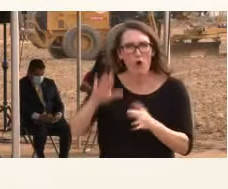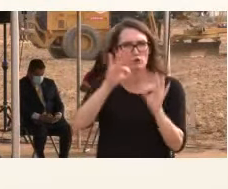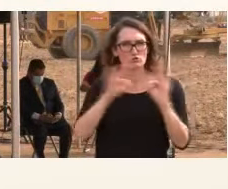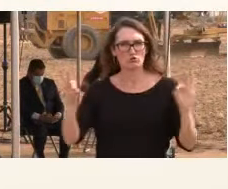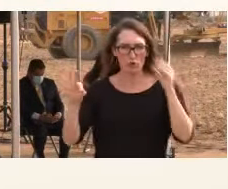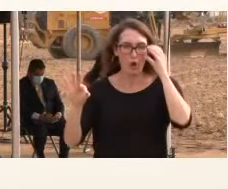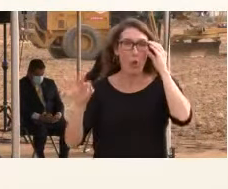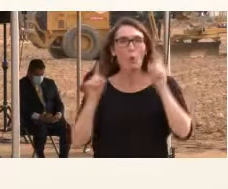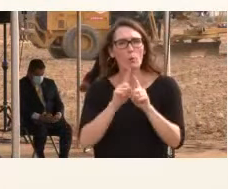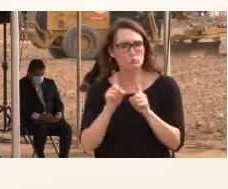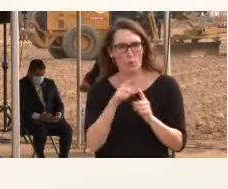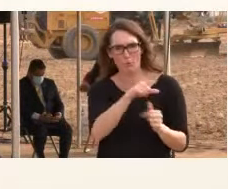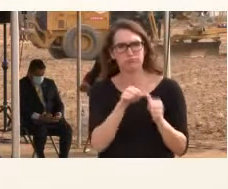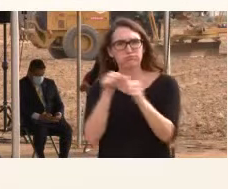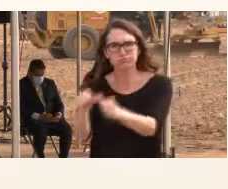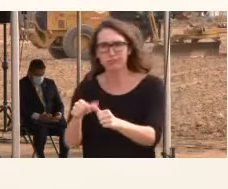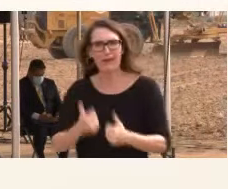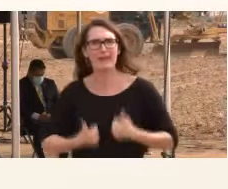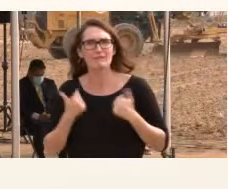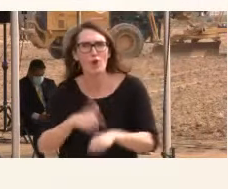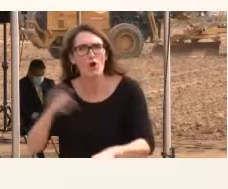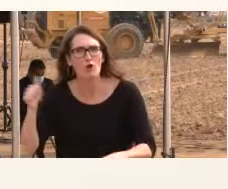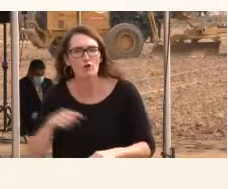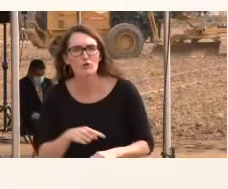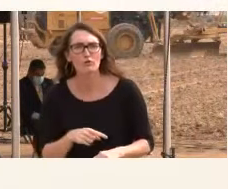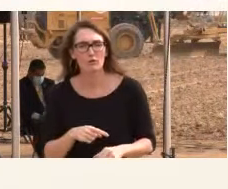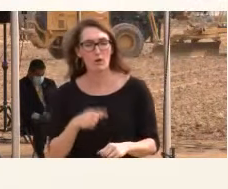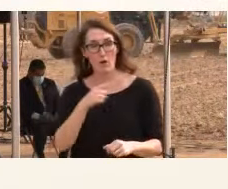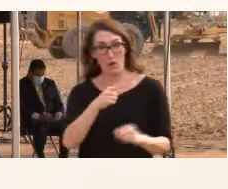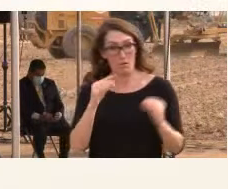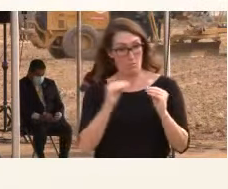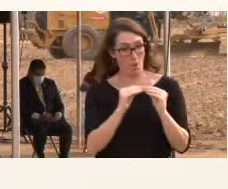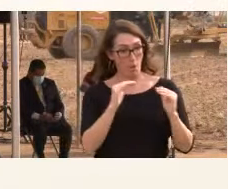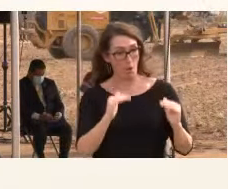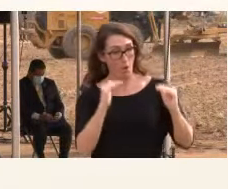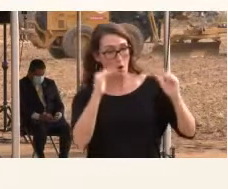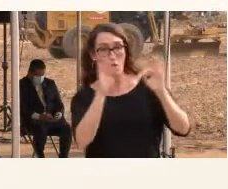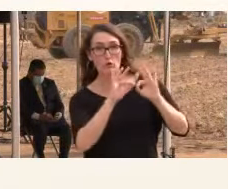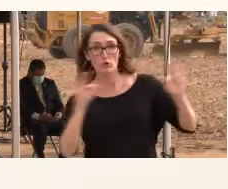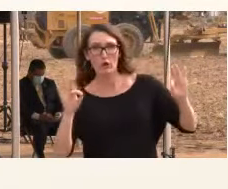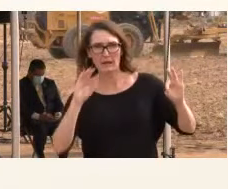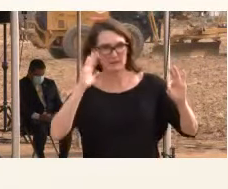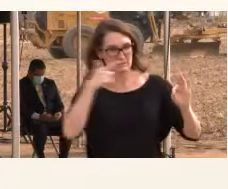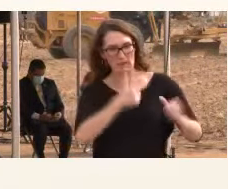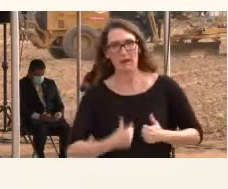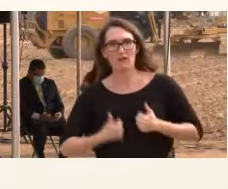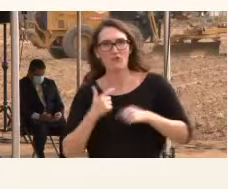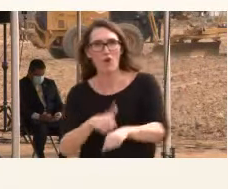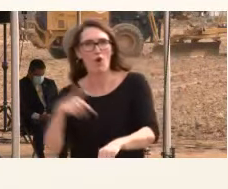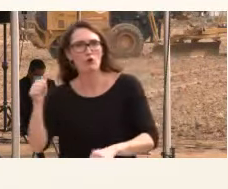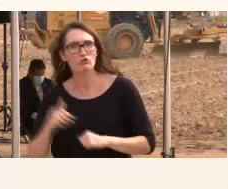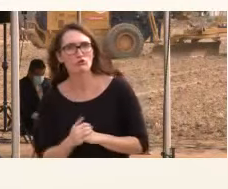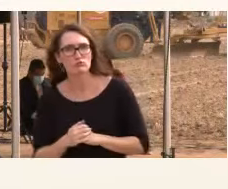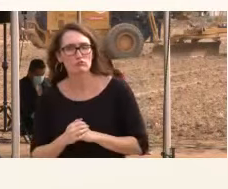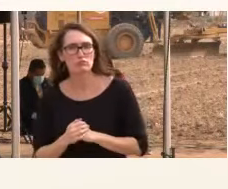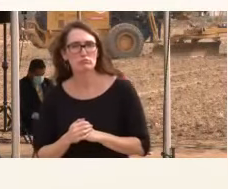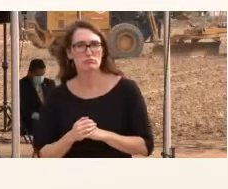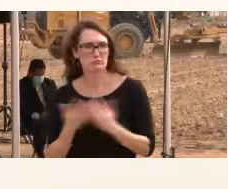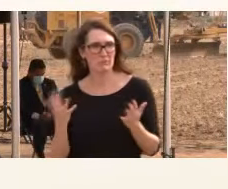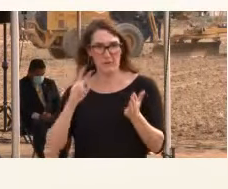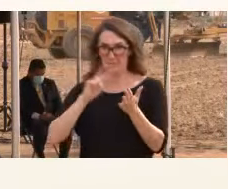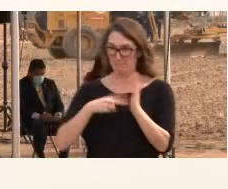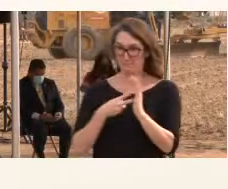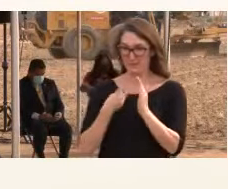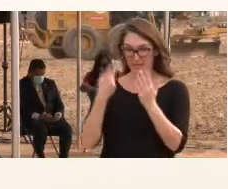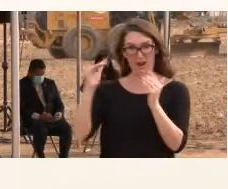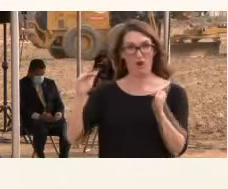the longevity of your life. The higher the academic degree, the longer a person's life is. Obtaining that